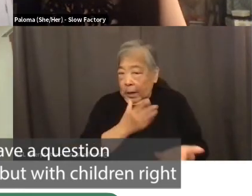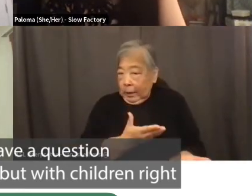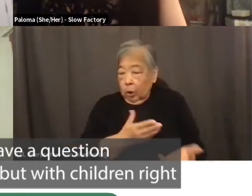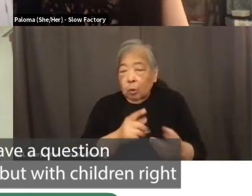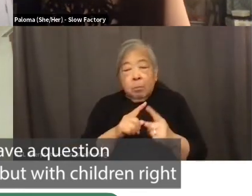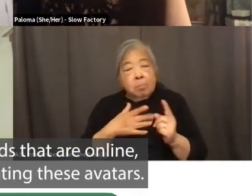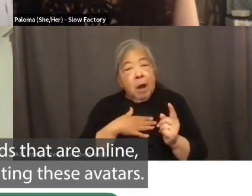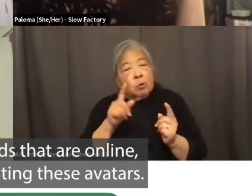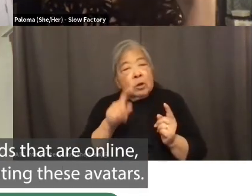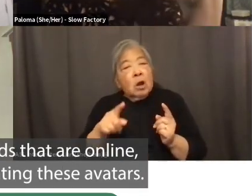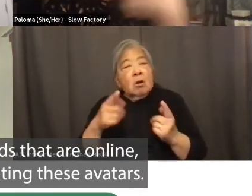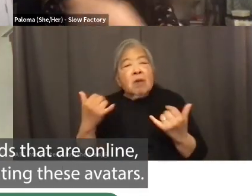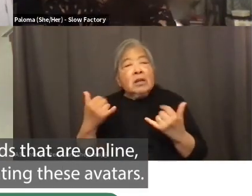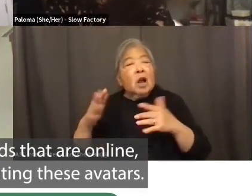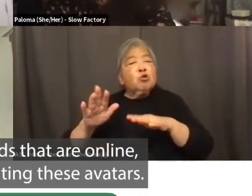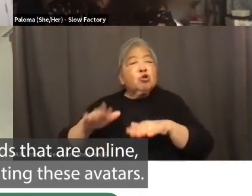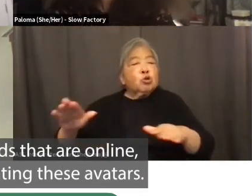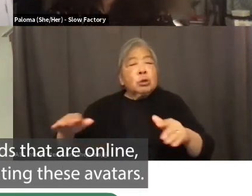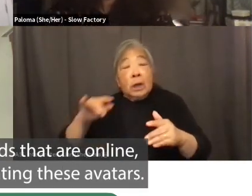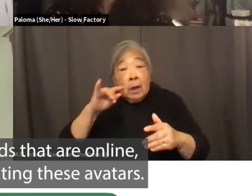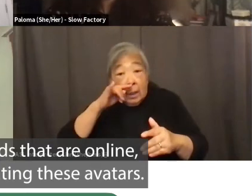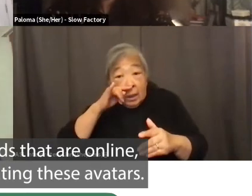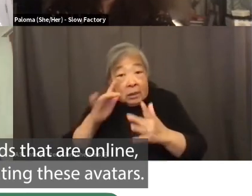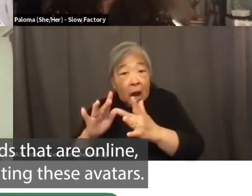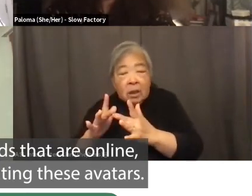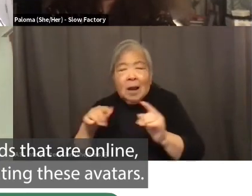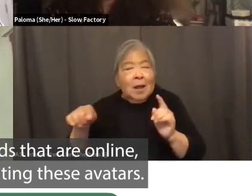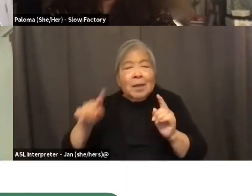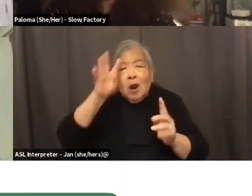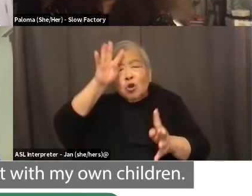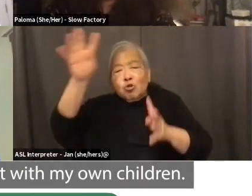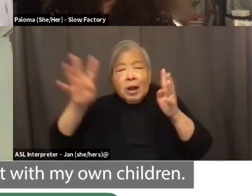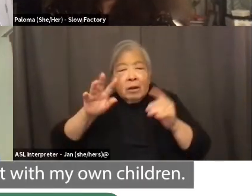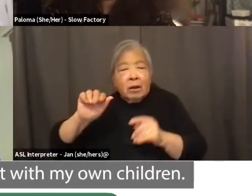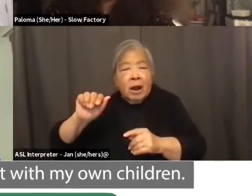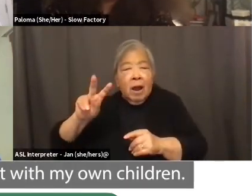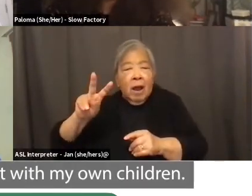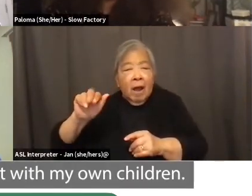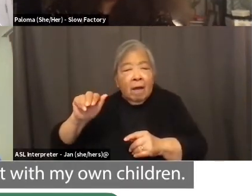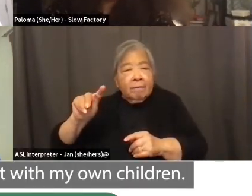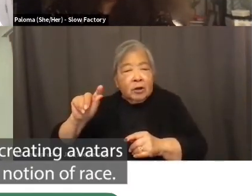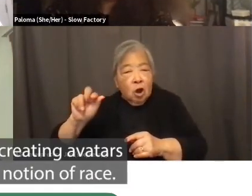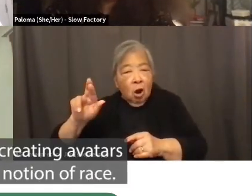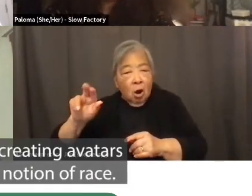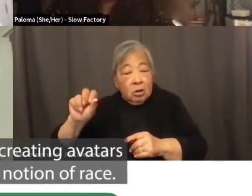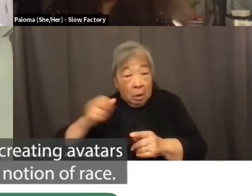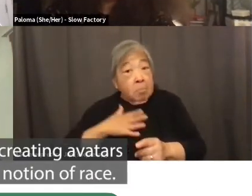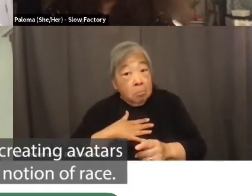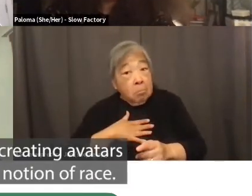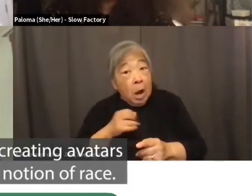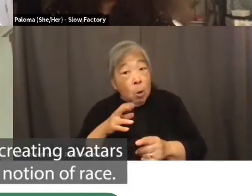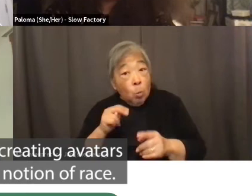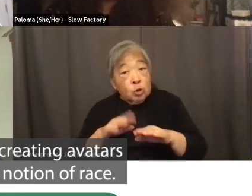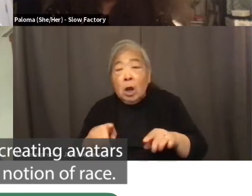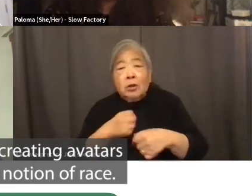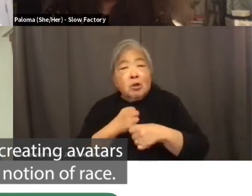with the children right now, the kids that are online, they're creating these avatars. And I've seen that with my own children. They are creating avatars